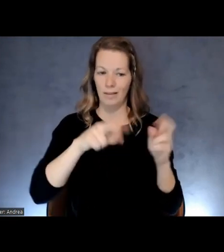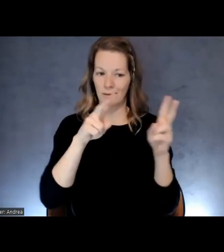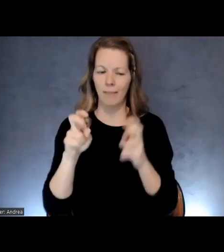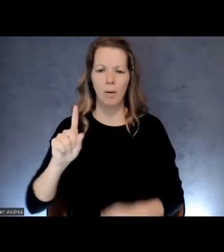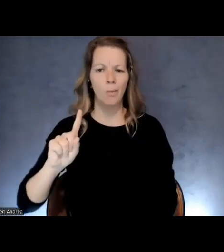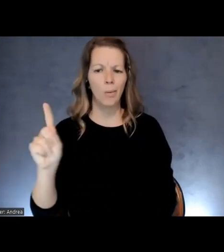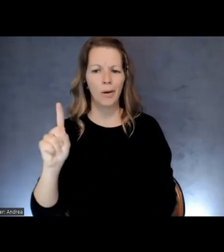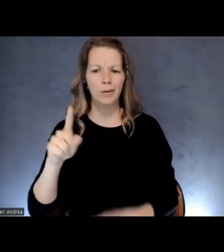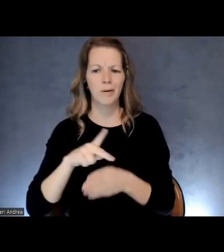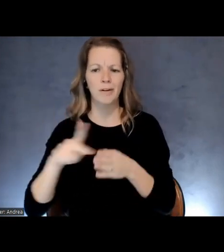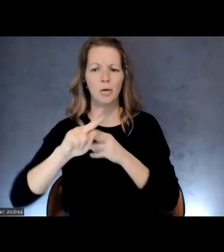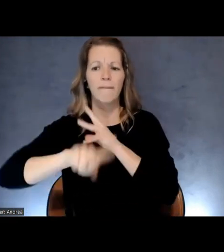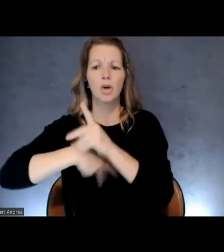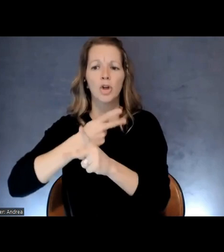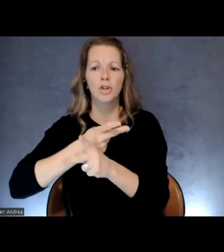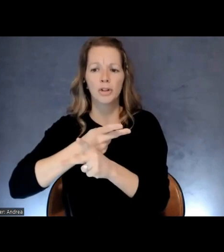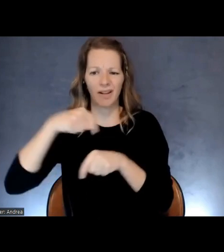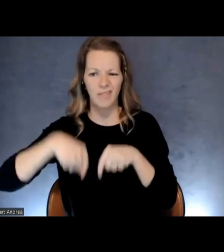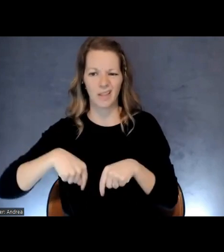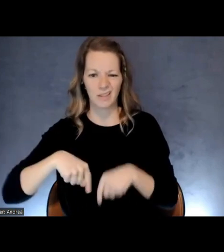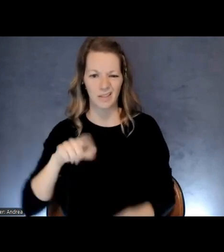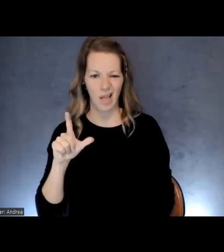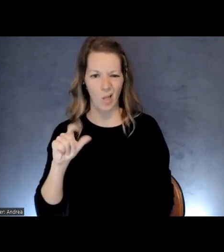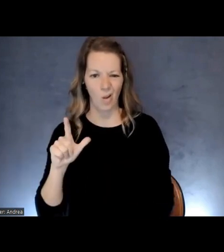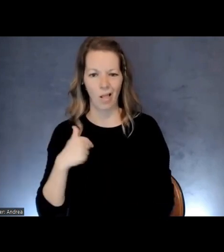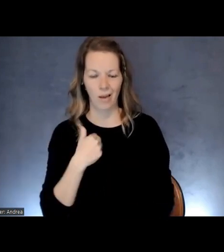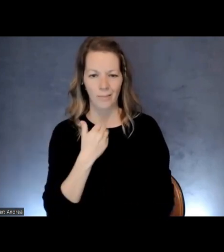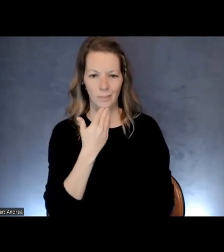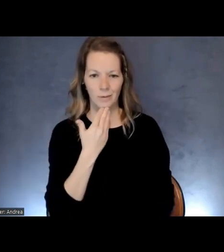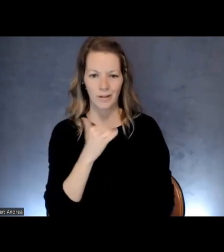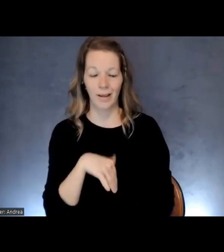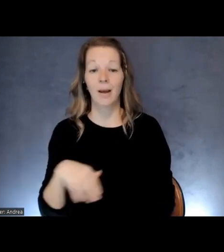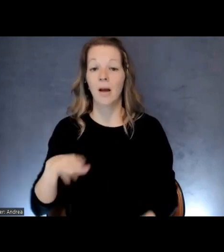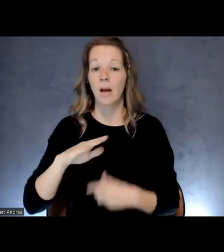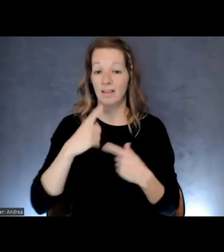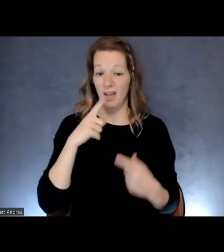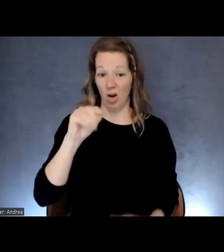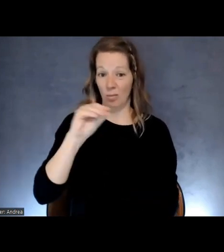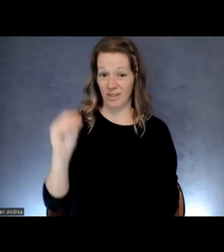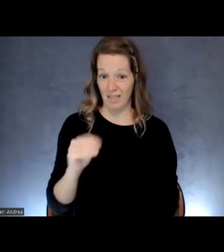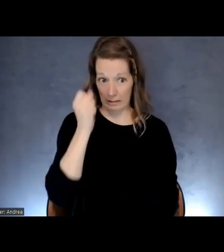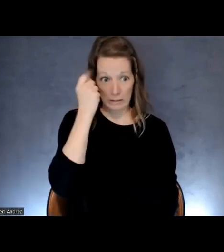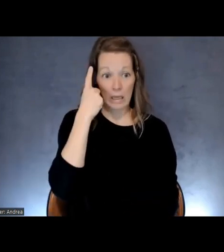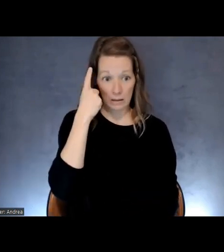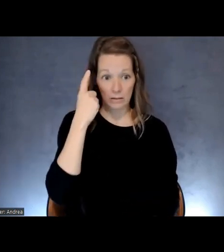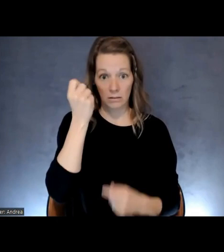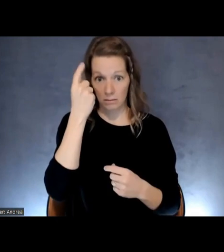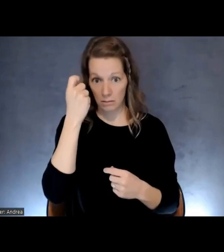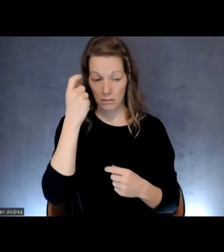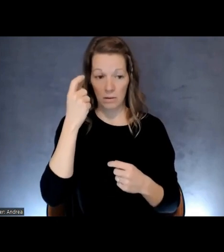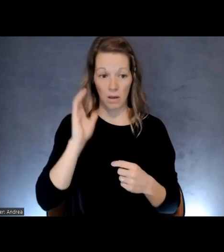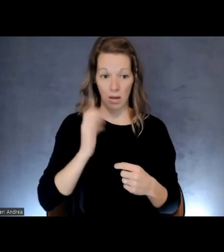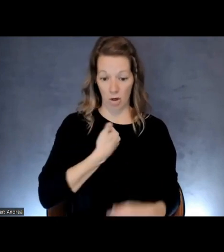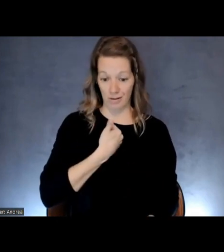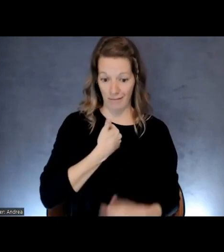is the professional version of this? LOL. I appreciate the LOL. All this makes 100% sense in understanding